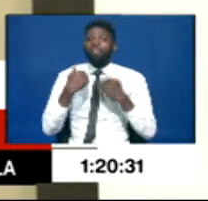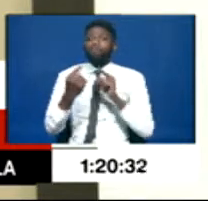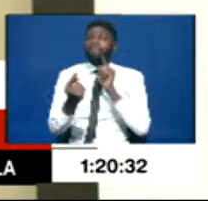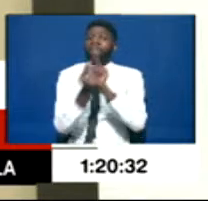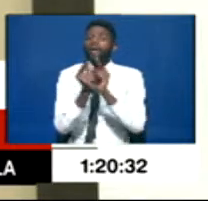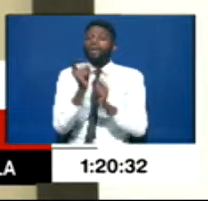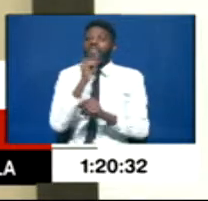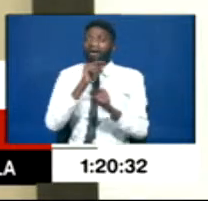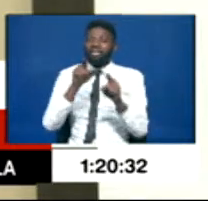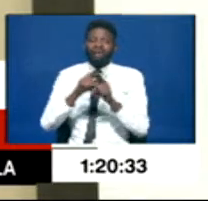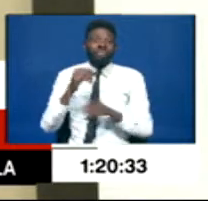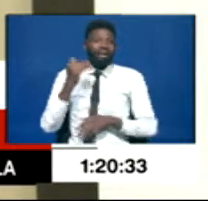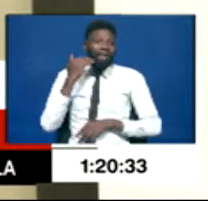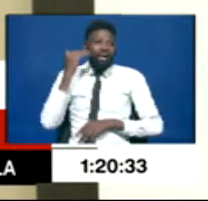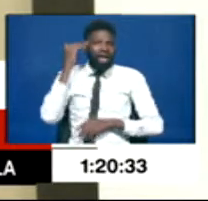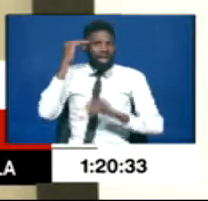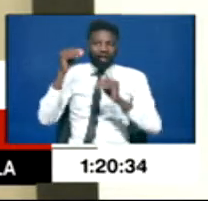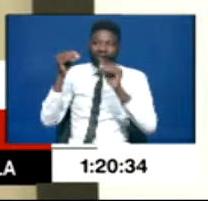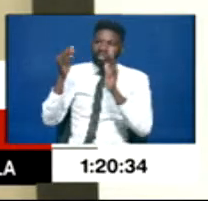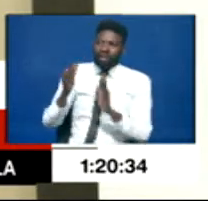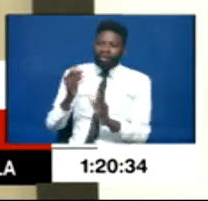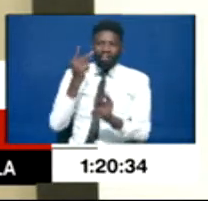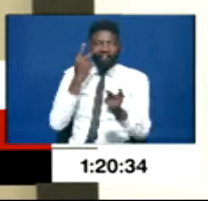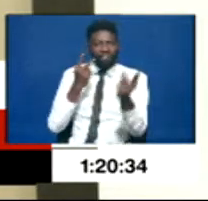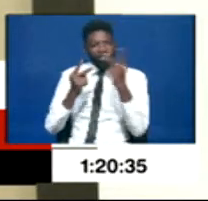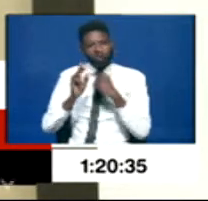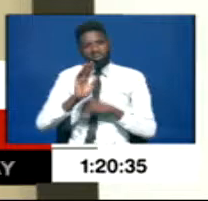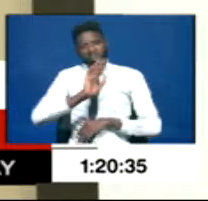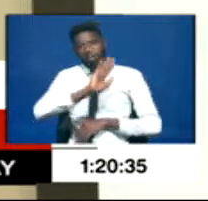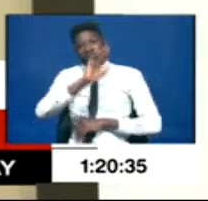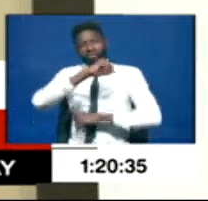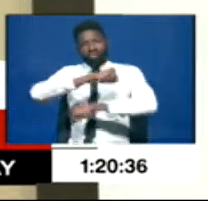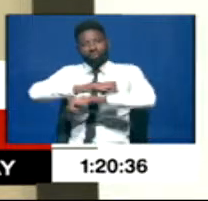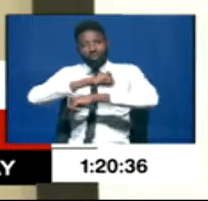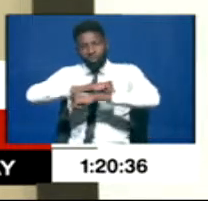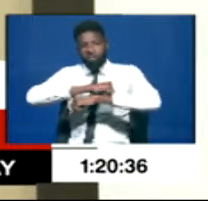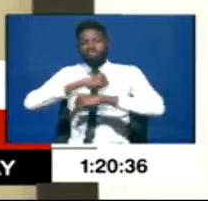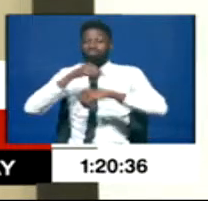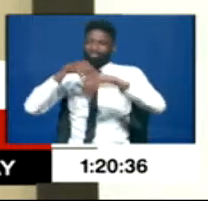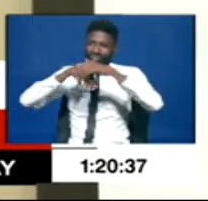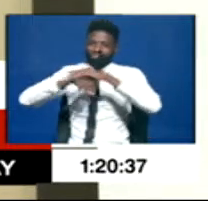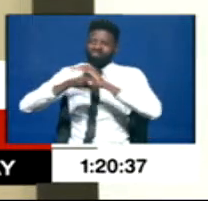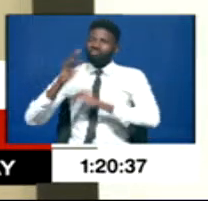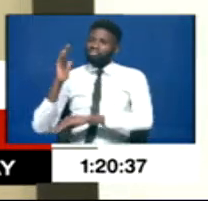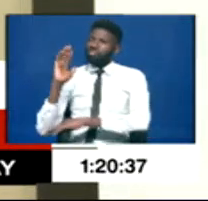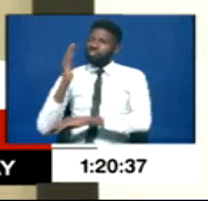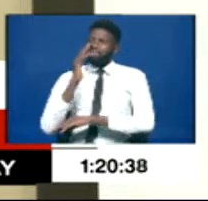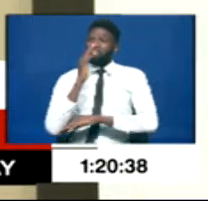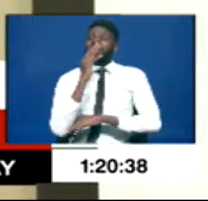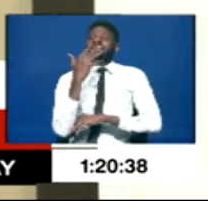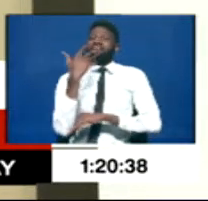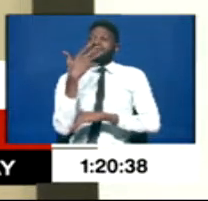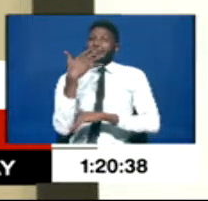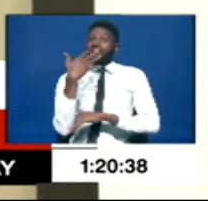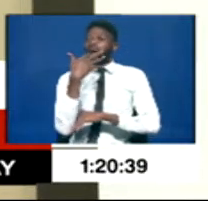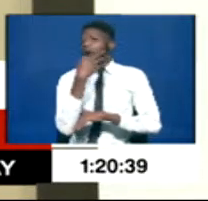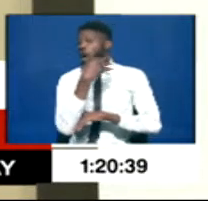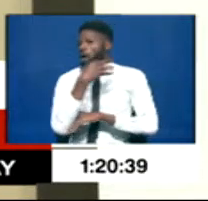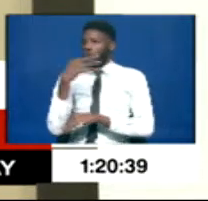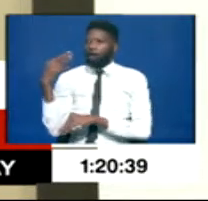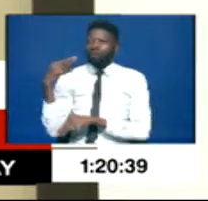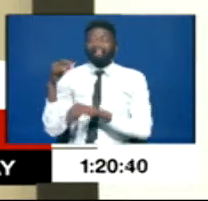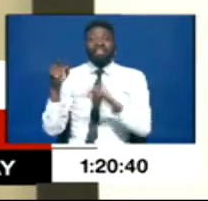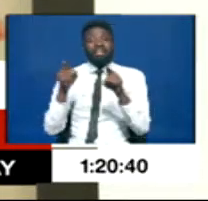a vision for their school and the regreening of their school. I've met community members who have who are practical